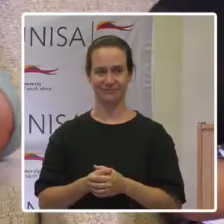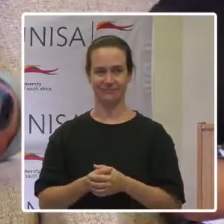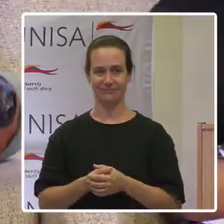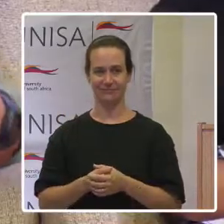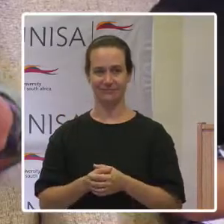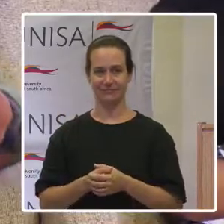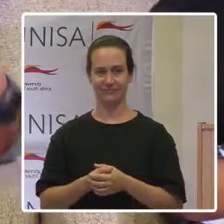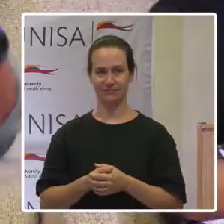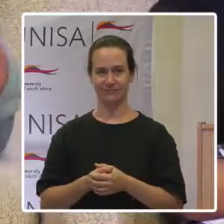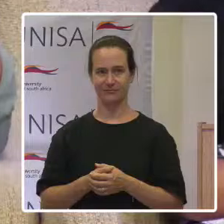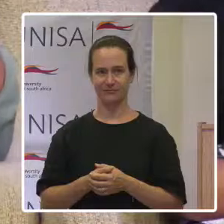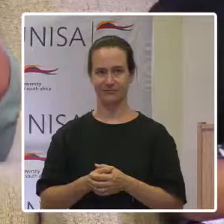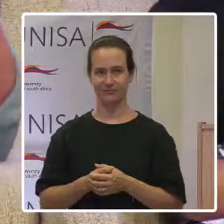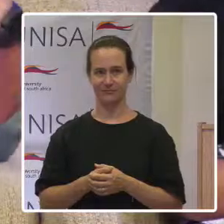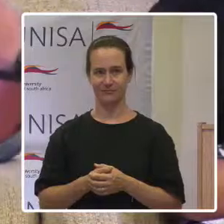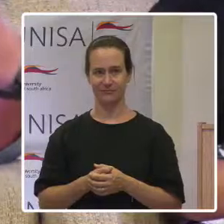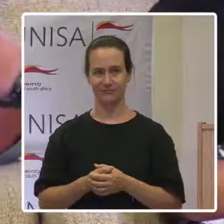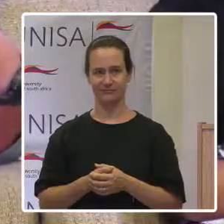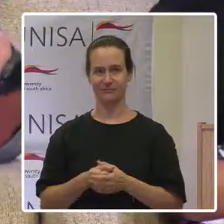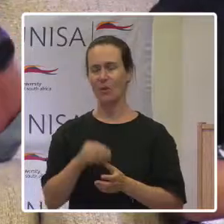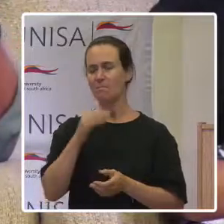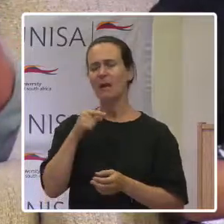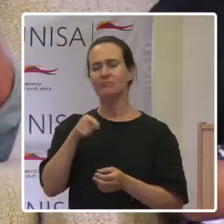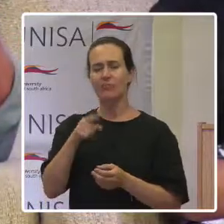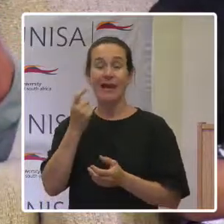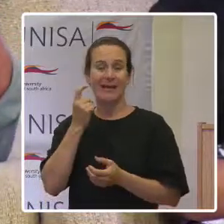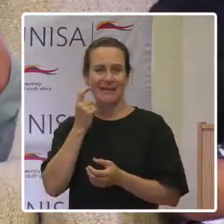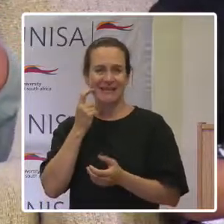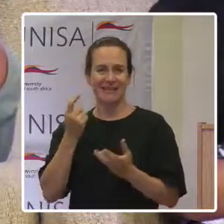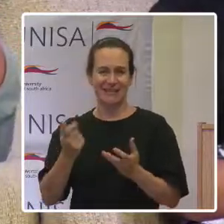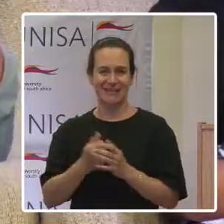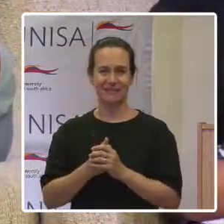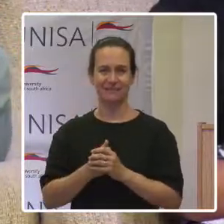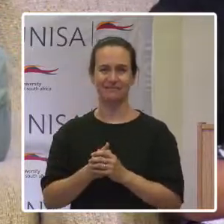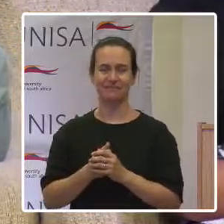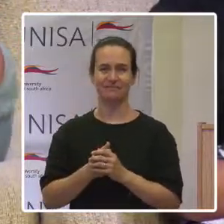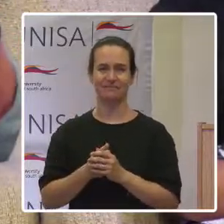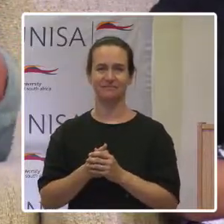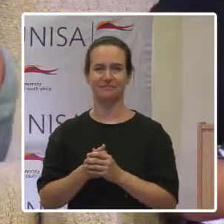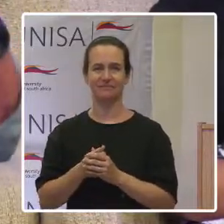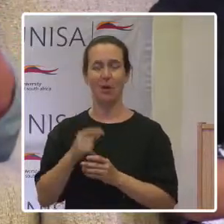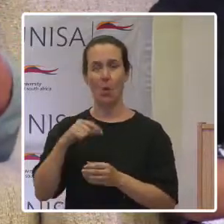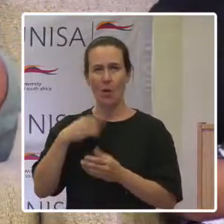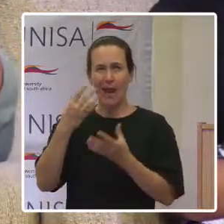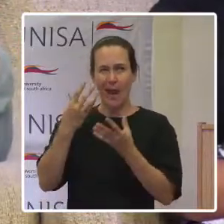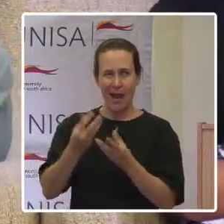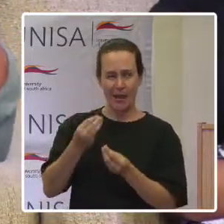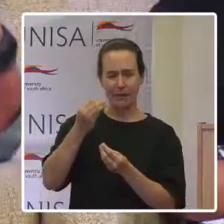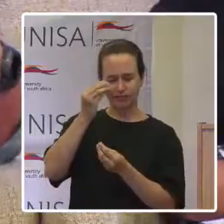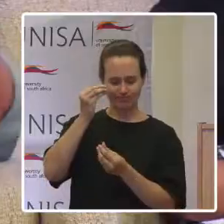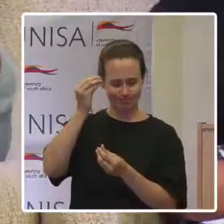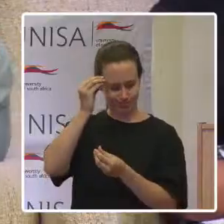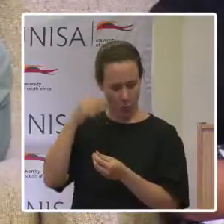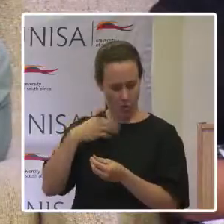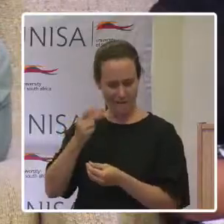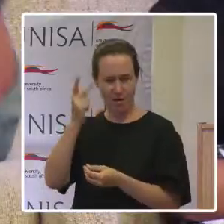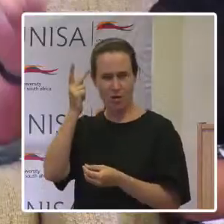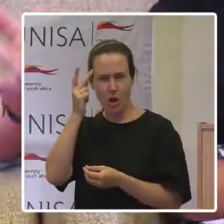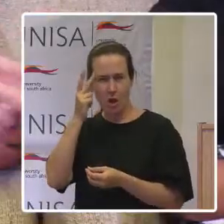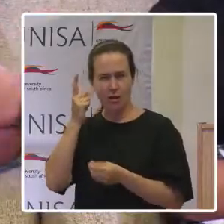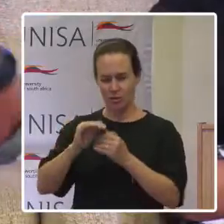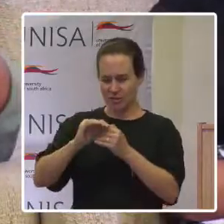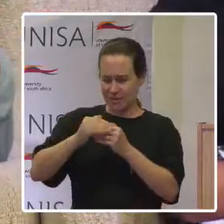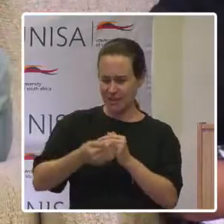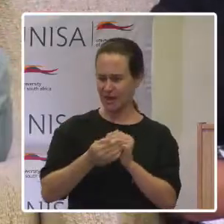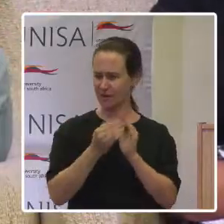So that was actually very easy to do, because we had all the knowledge, the safety standards, the